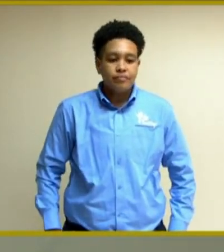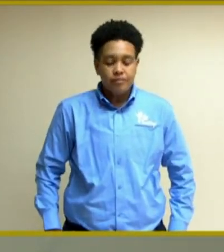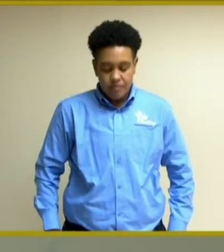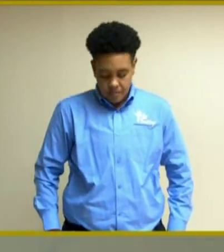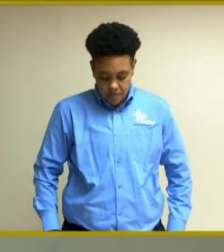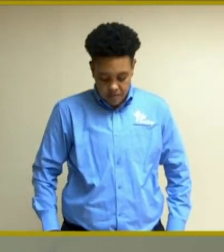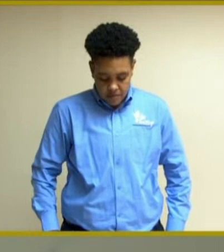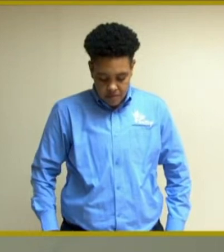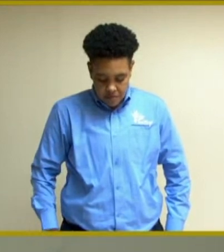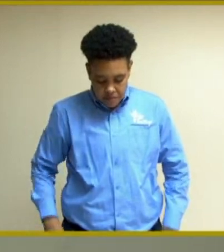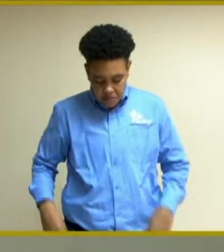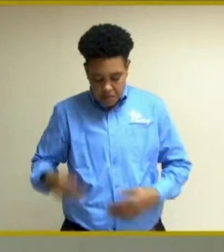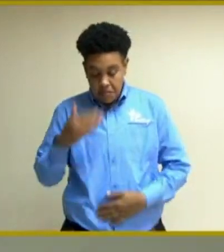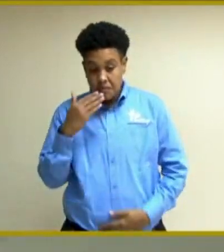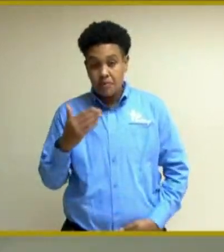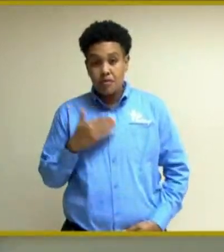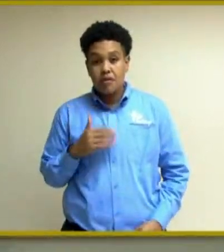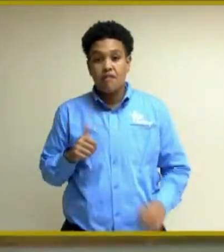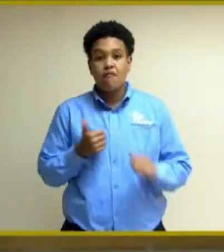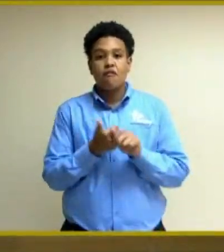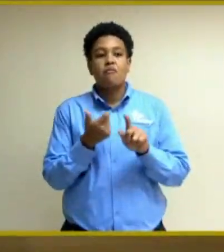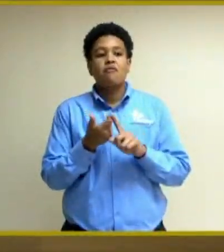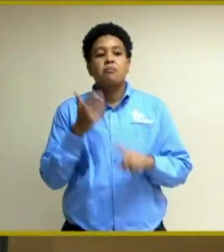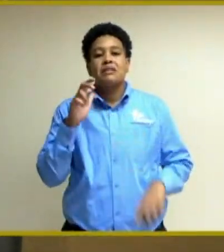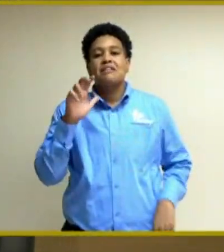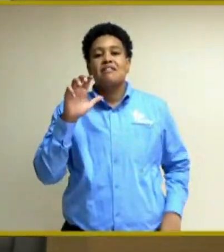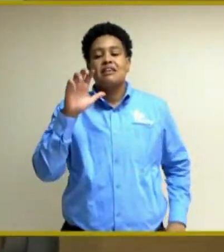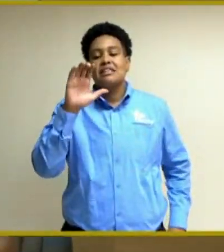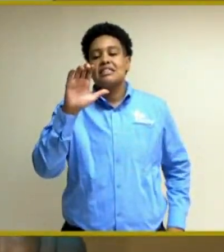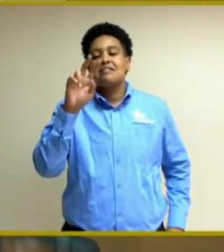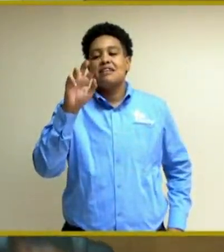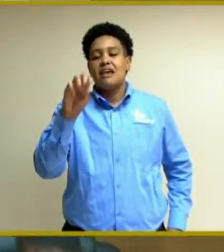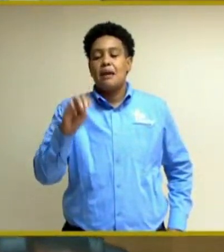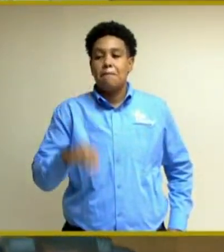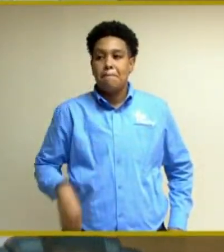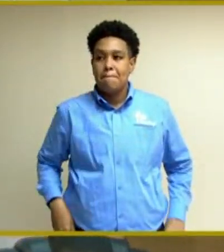Thank you very much, Doc. I'm going to go to a follow-up from Stevian.